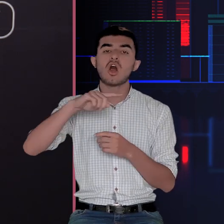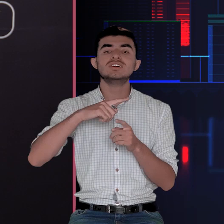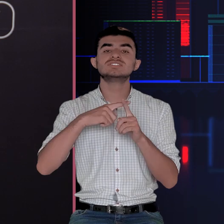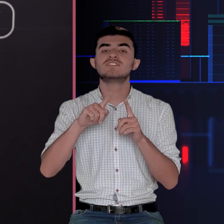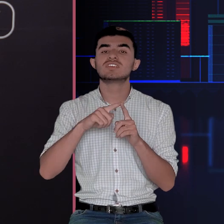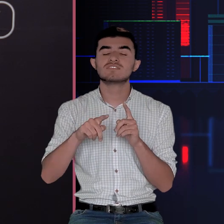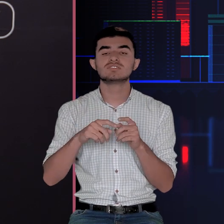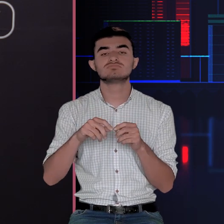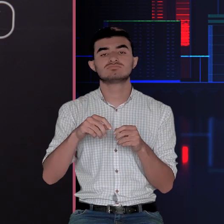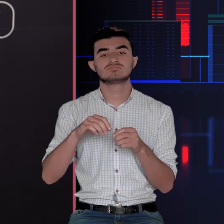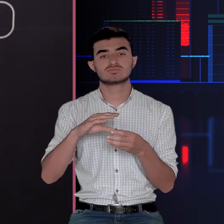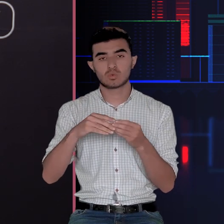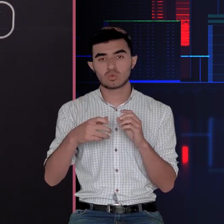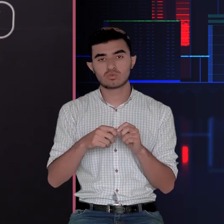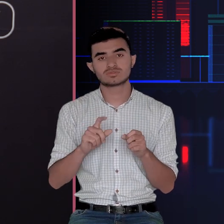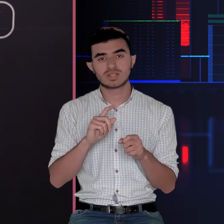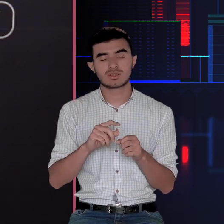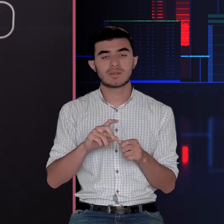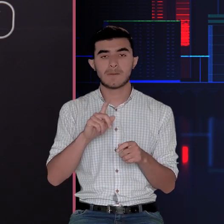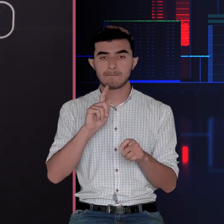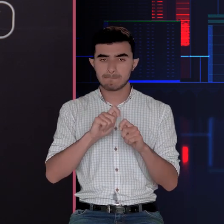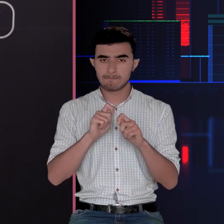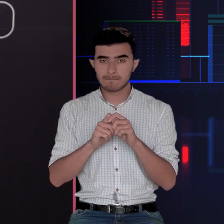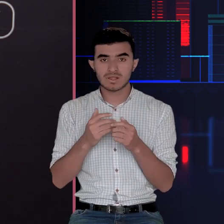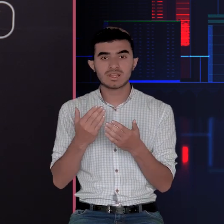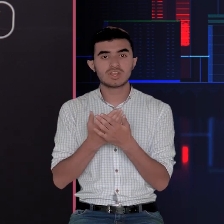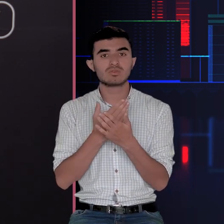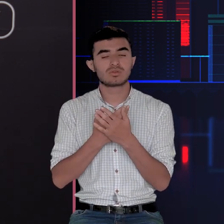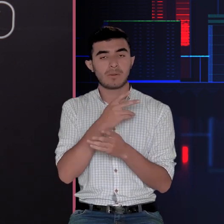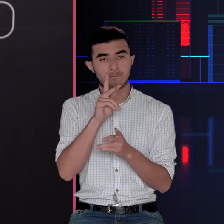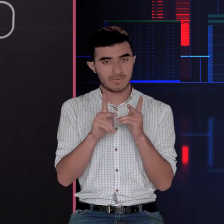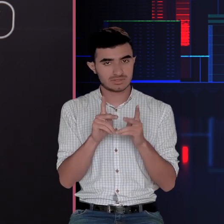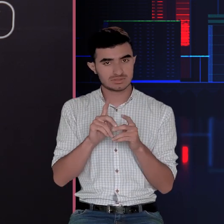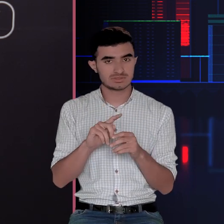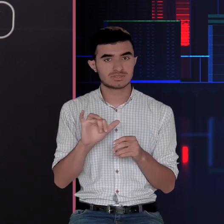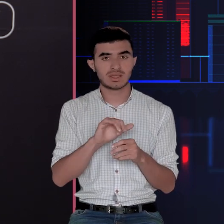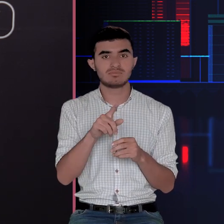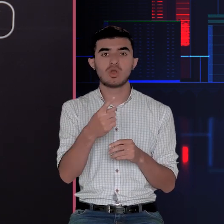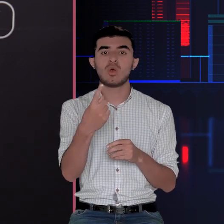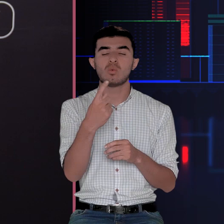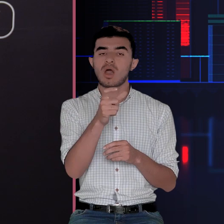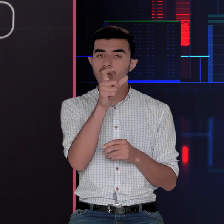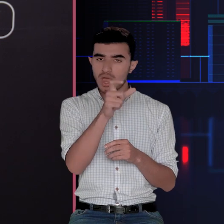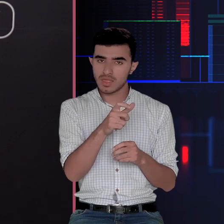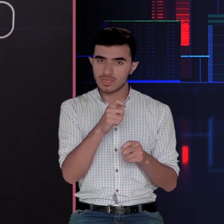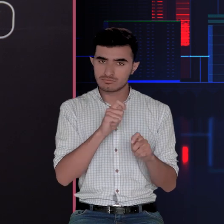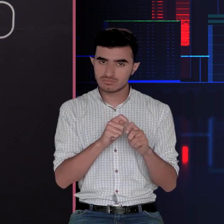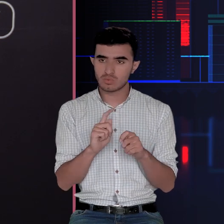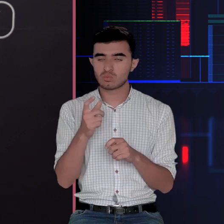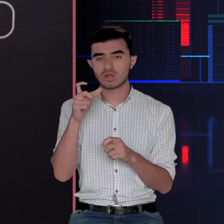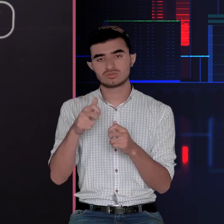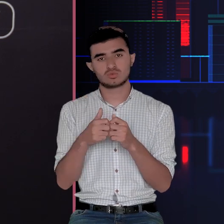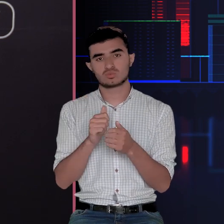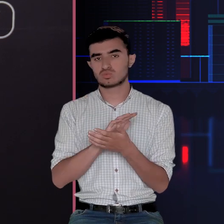are customized. They are tailor-made to each person. So it's not like one pill,